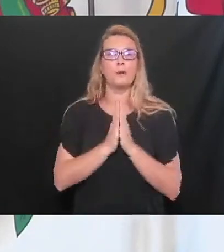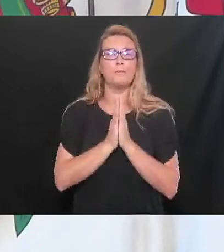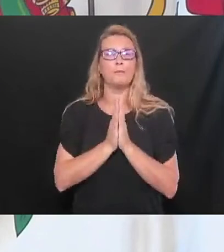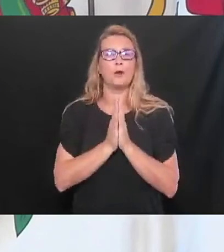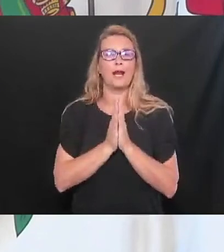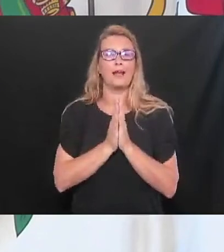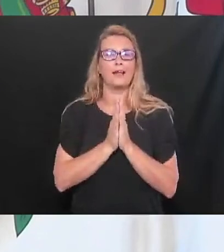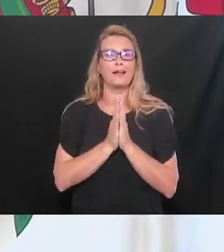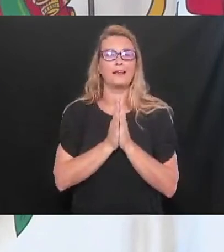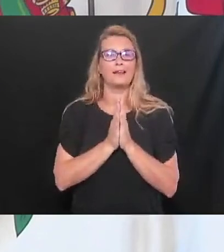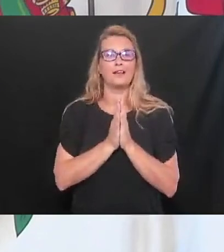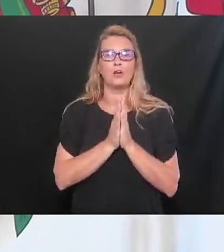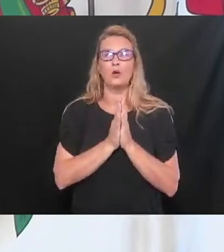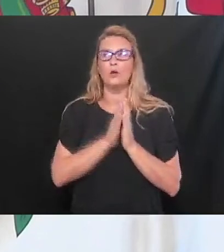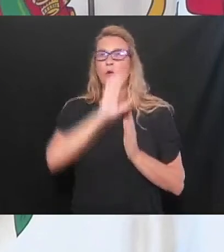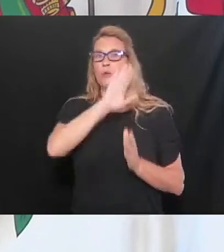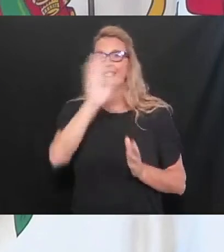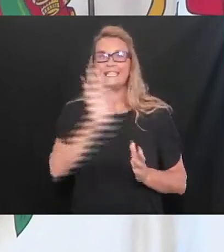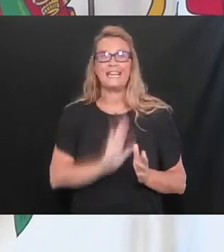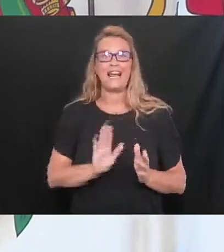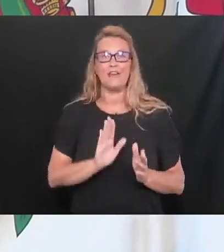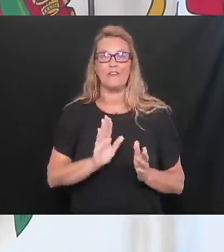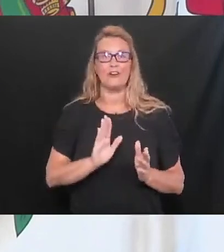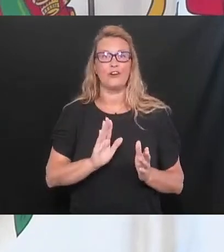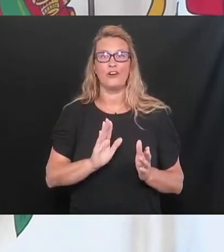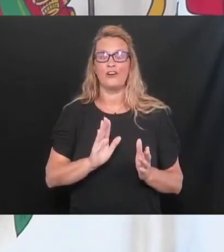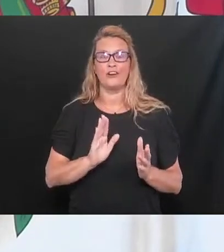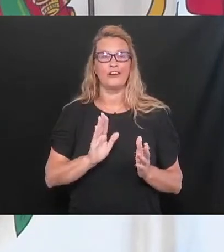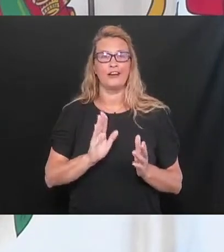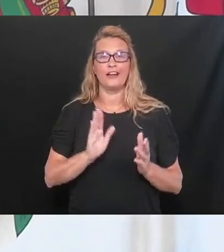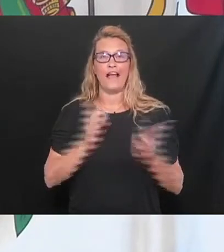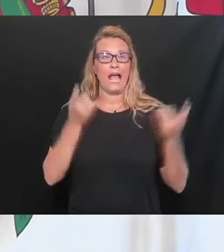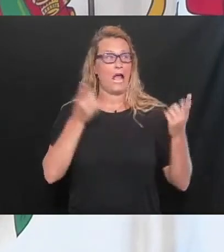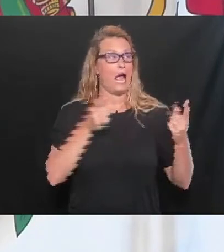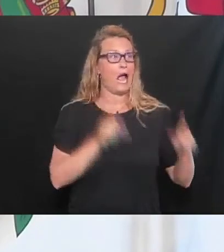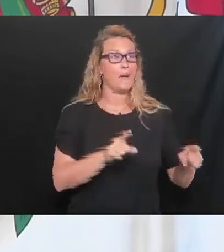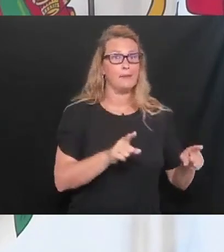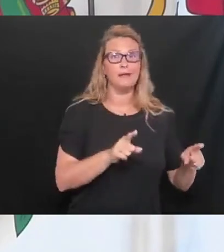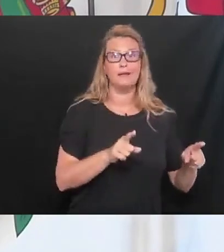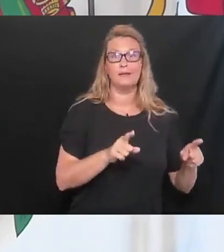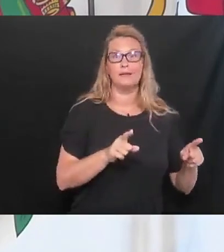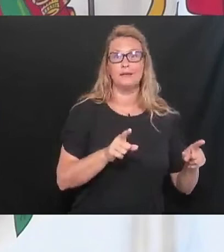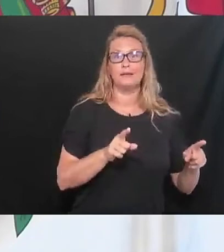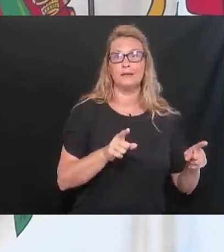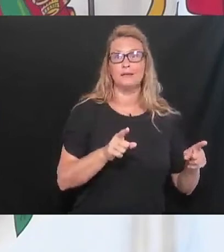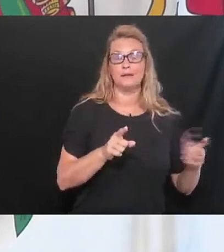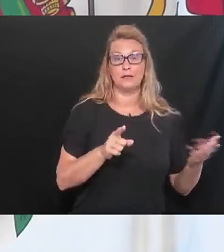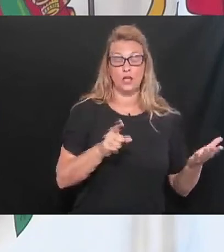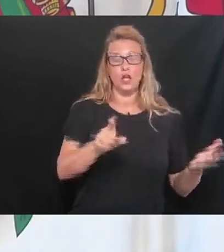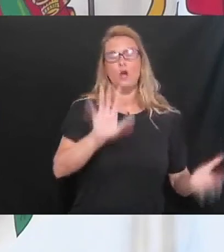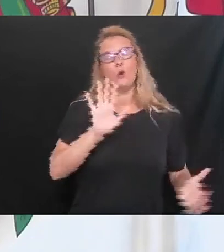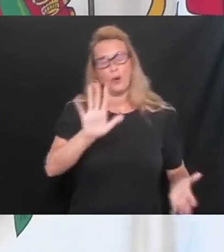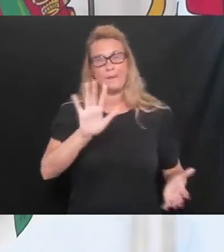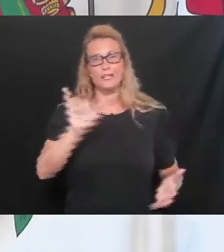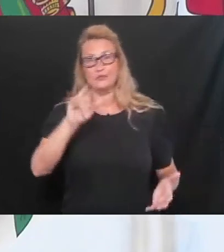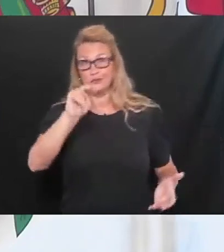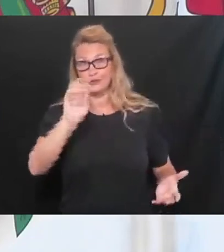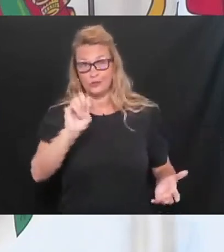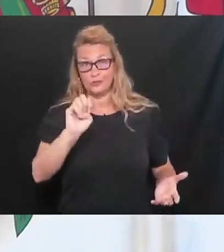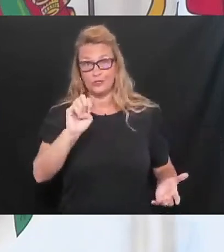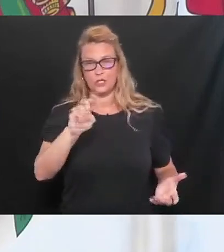get to a point in time. If we don't do something, June, we're going to end up, I mean, just think how it